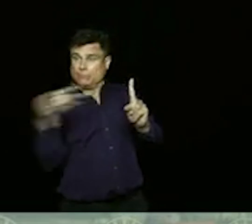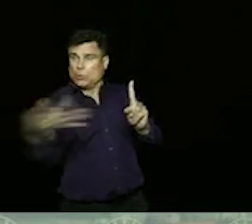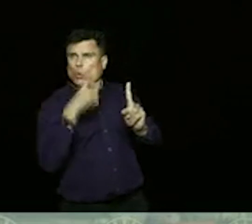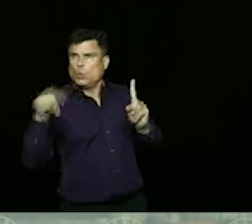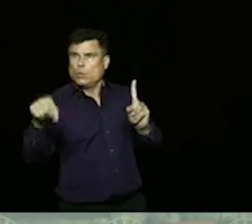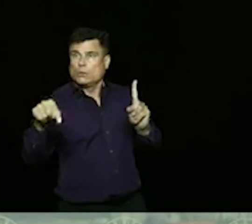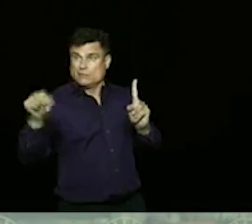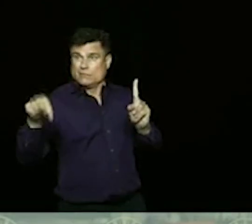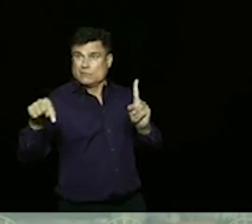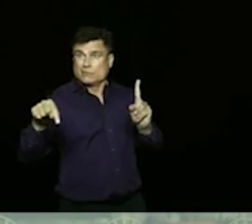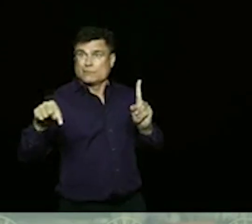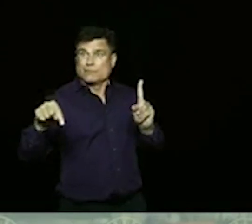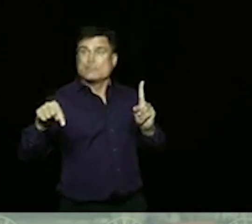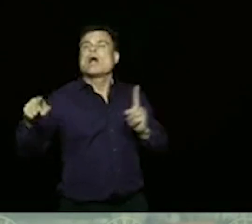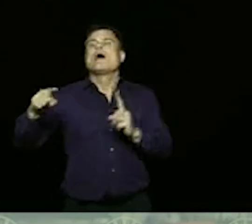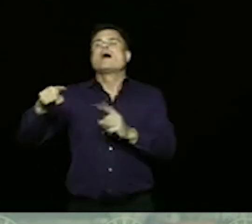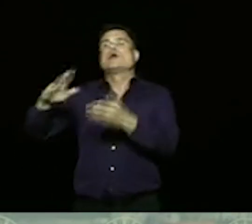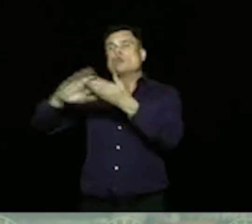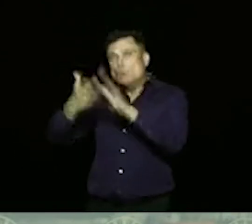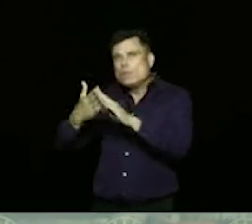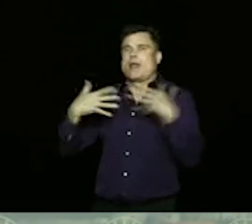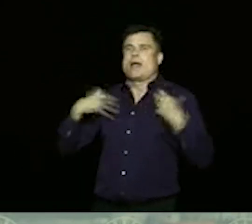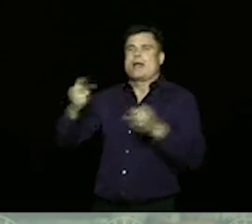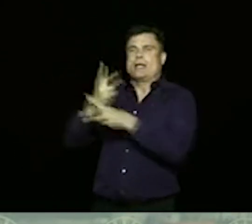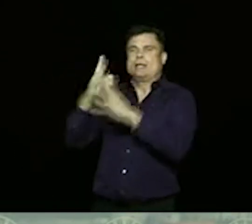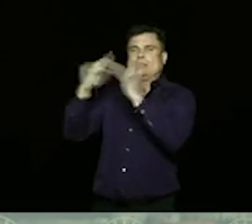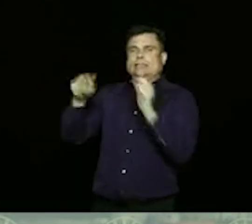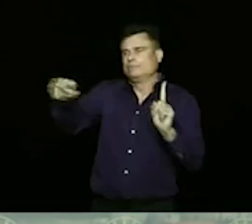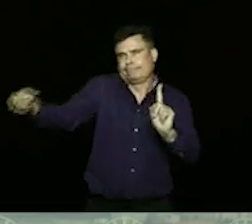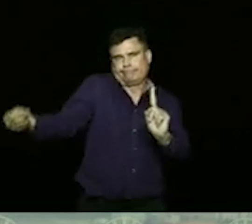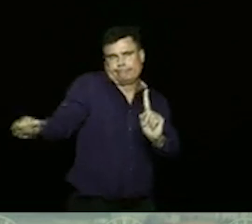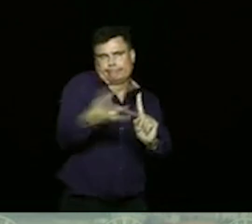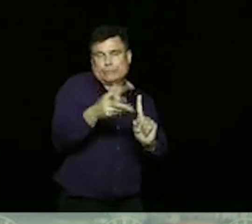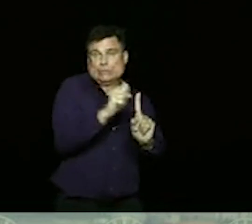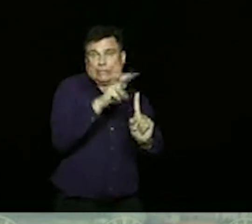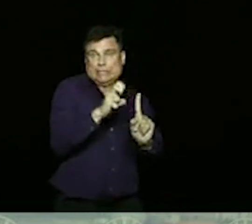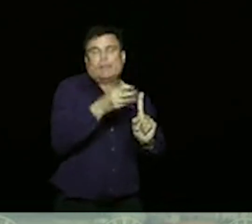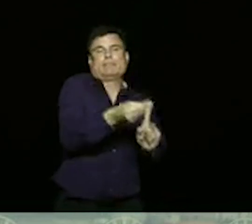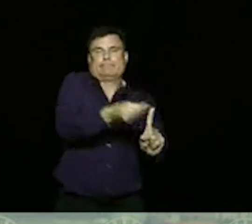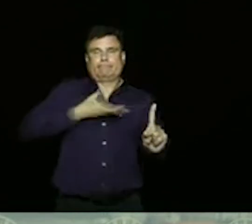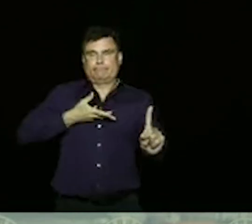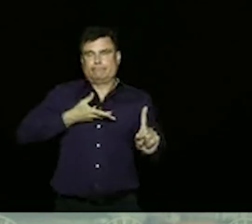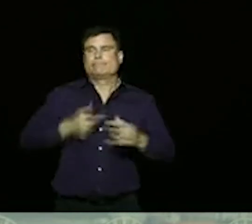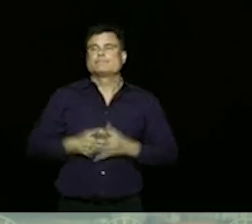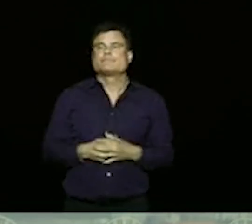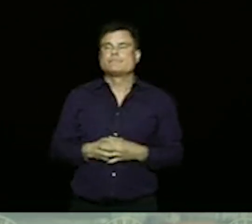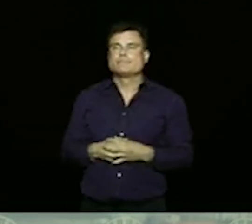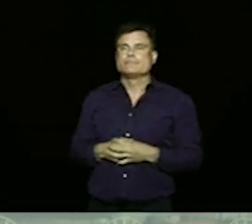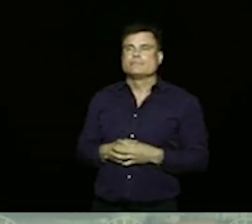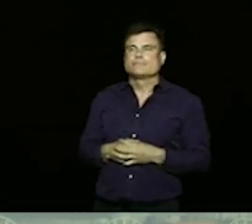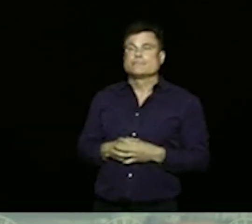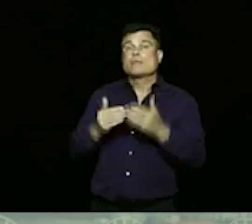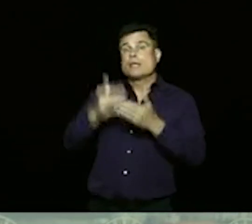Thank you. The next question is from Marcella Bernardo, News 1130. Minister, thank you for taking my question. Just regarding